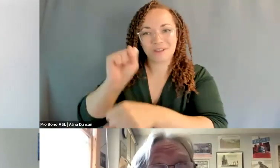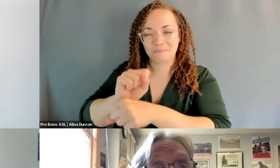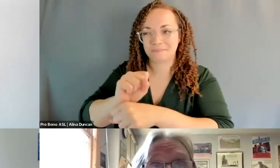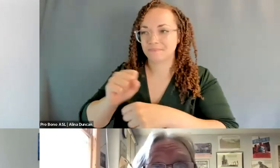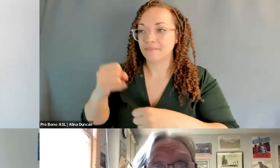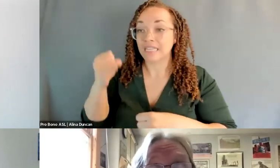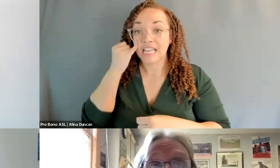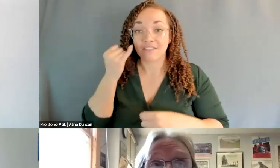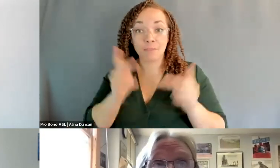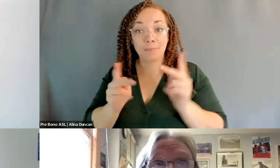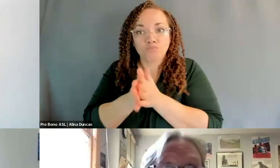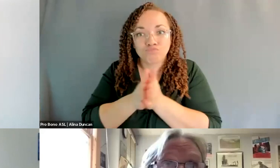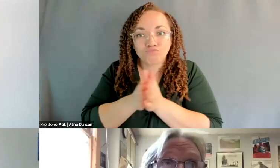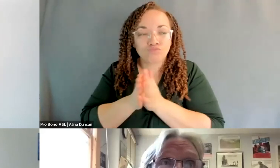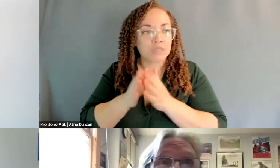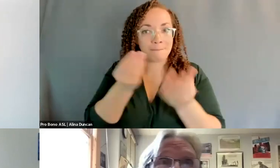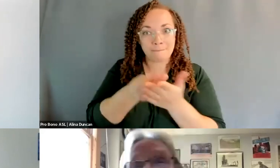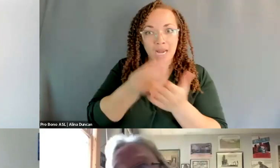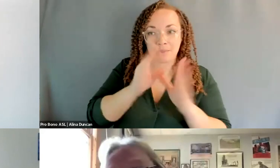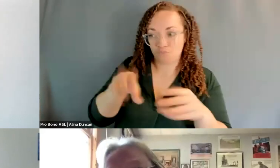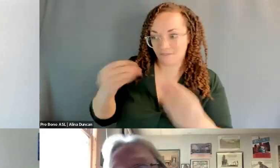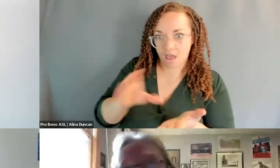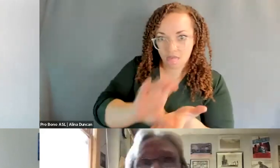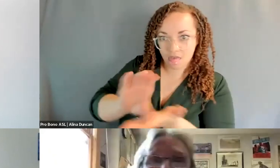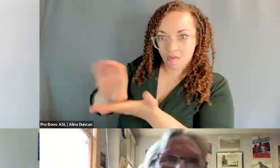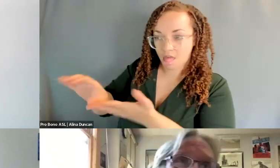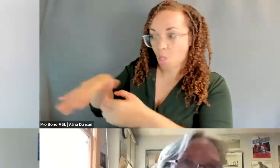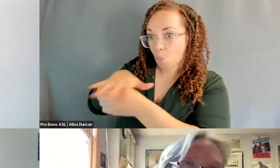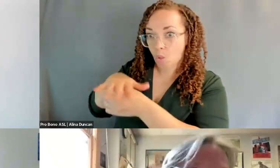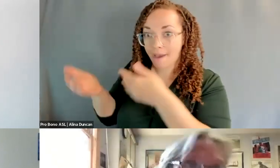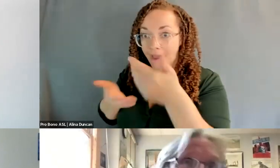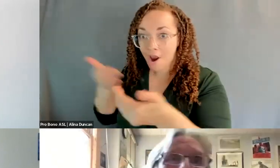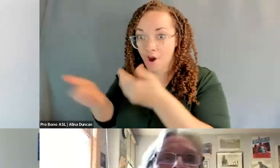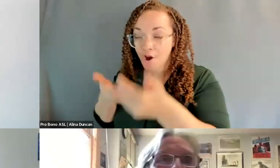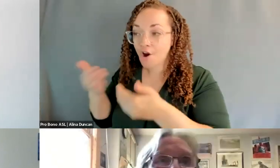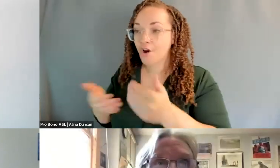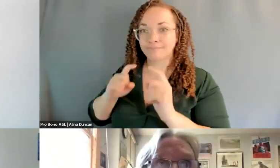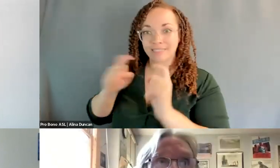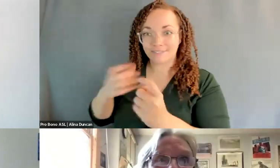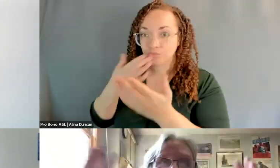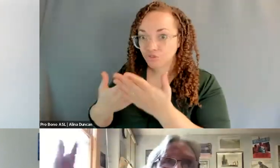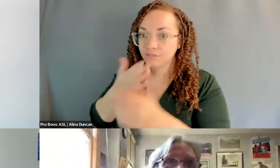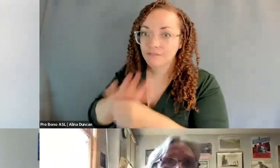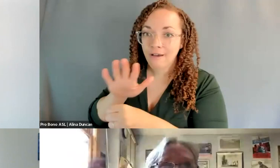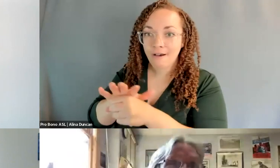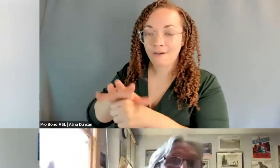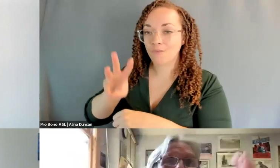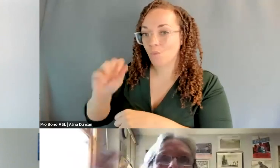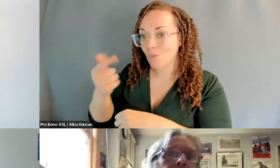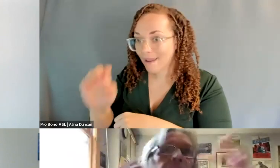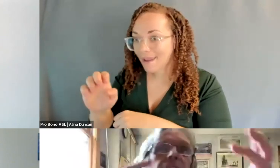stimulus for a low-income community, and you do local hire, you pay Davis-Bacon wages, you do all of those things attached